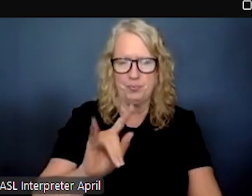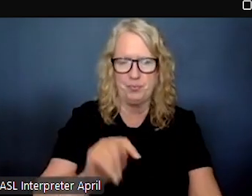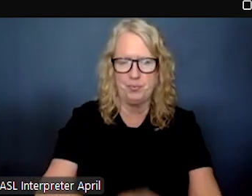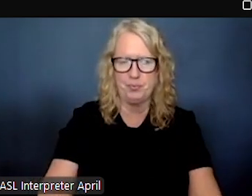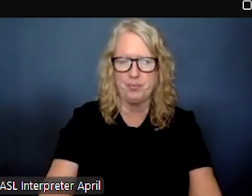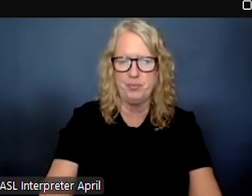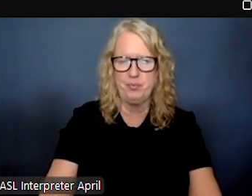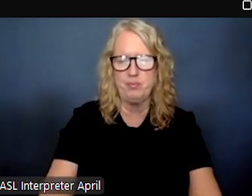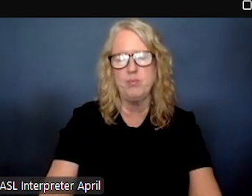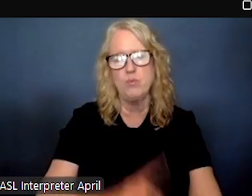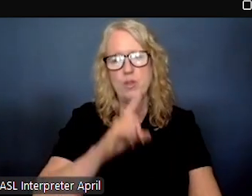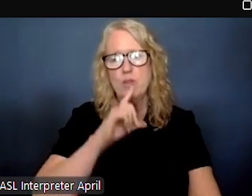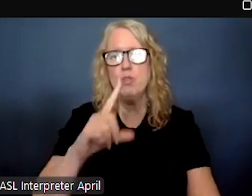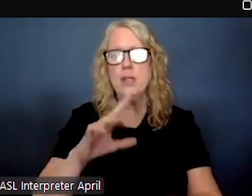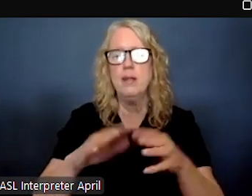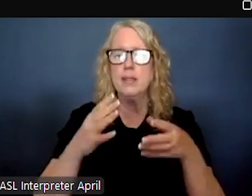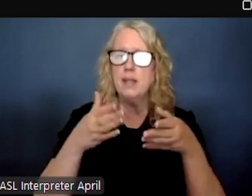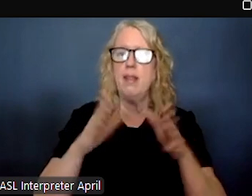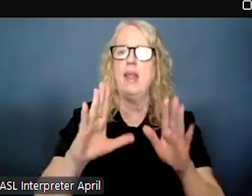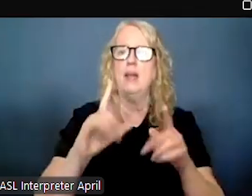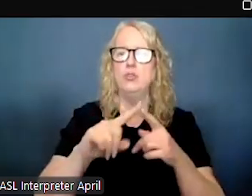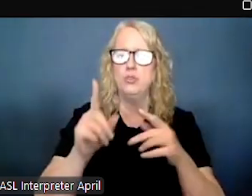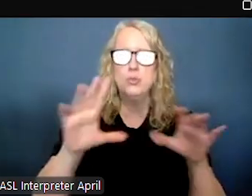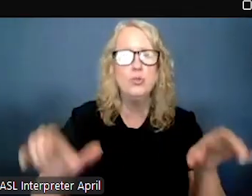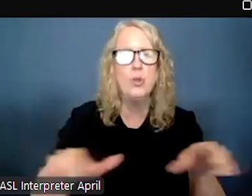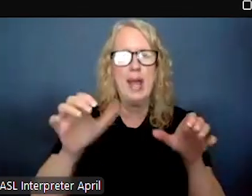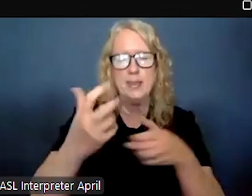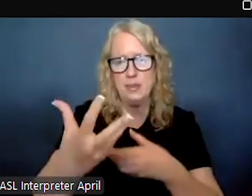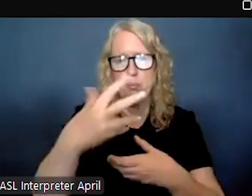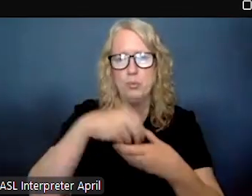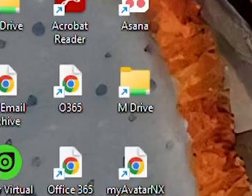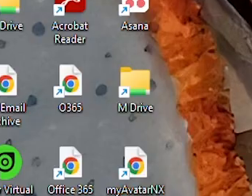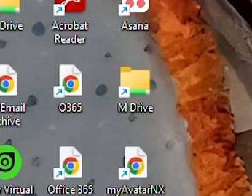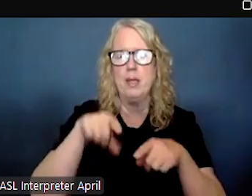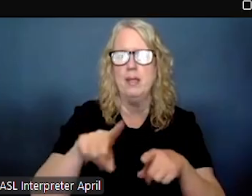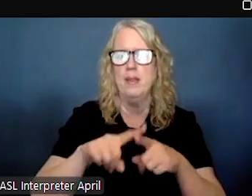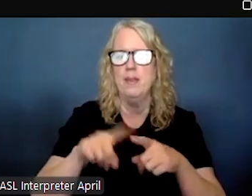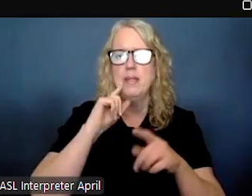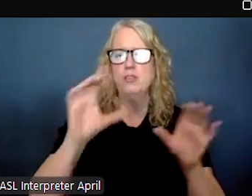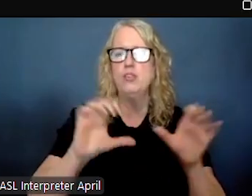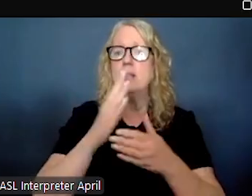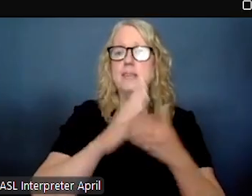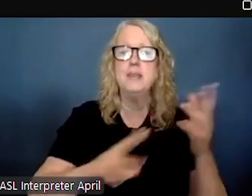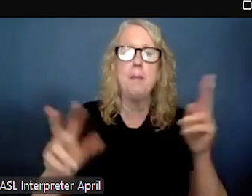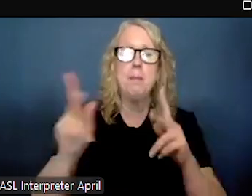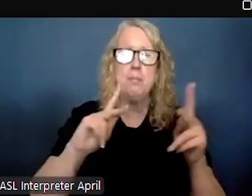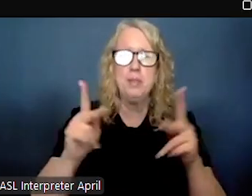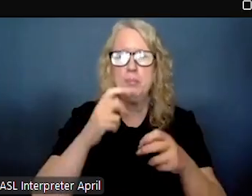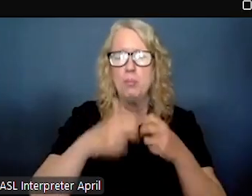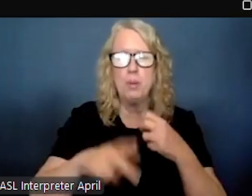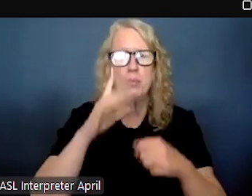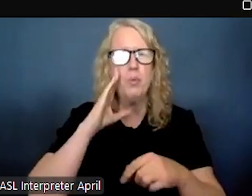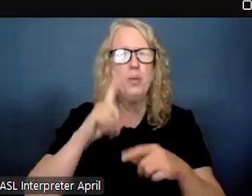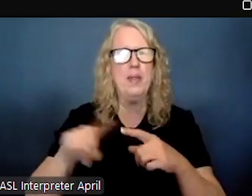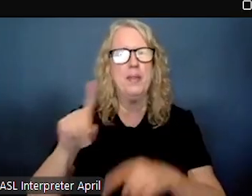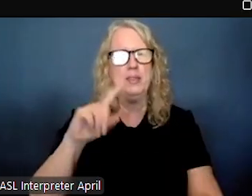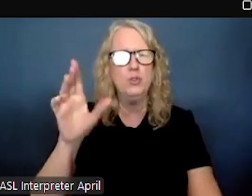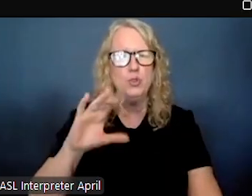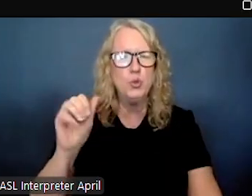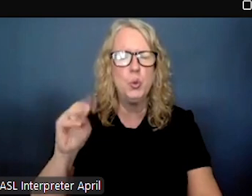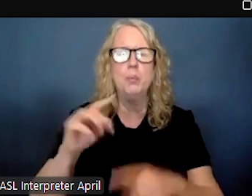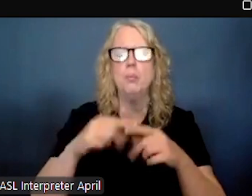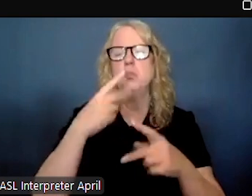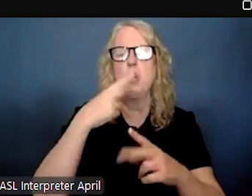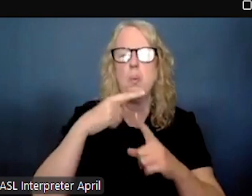you to really actively participate in the chat as well. But some people have a little trouble with Zoom, so we also stream